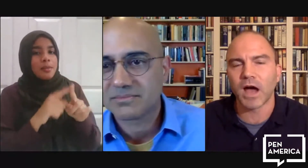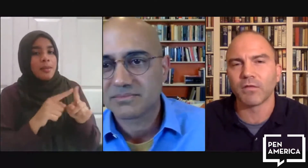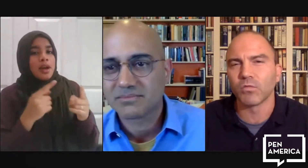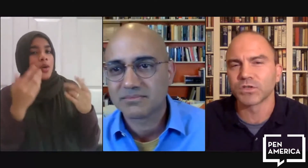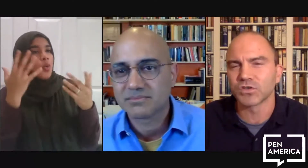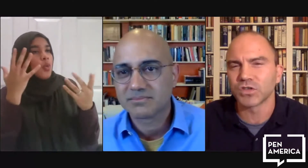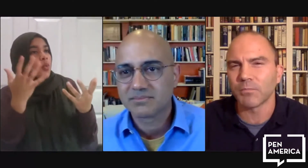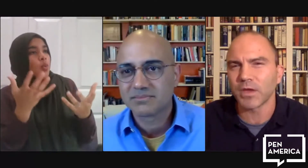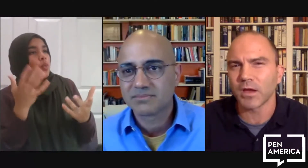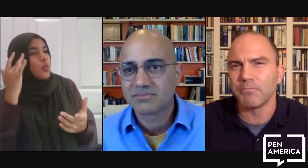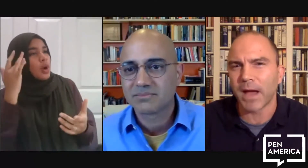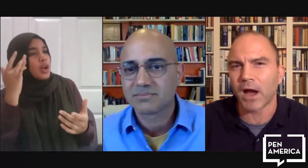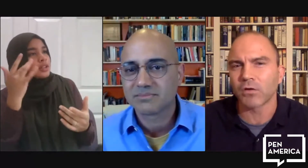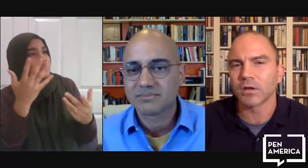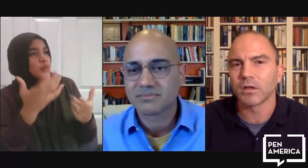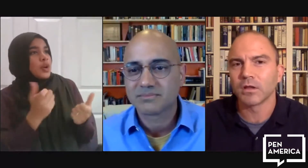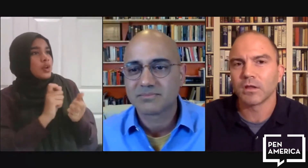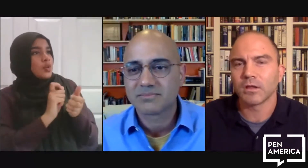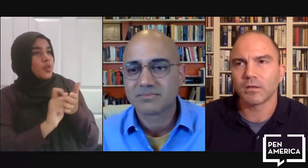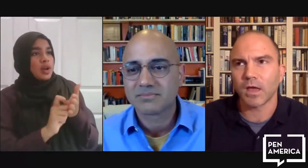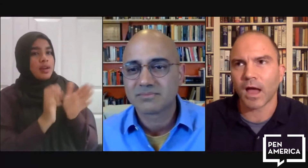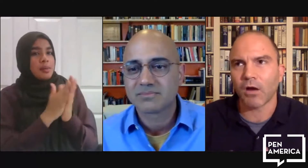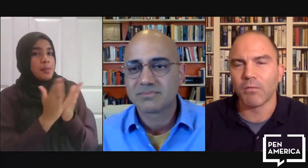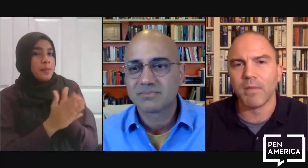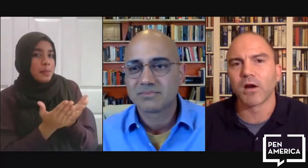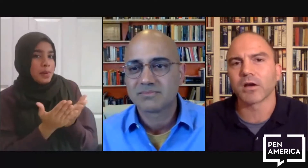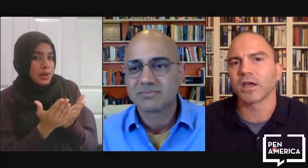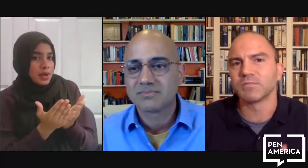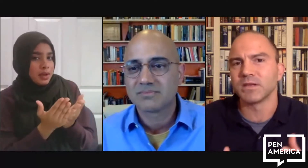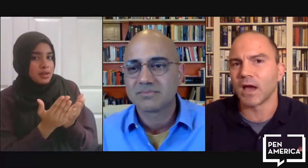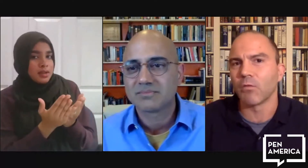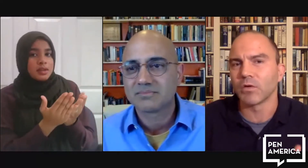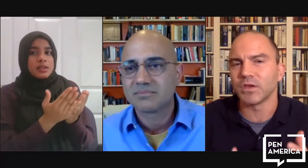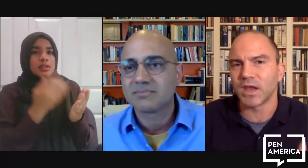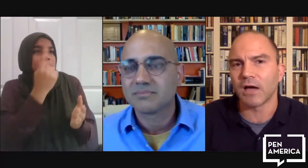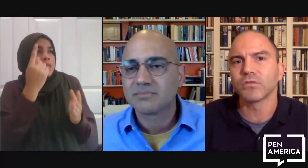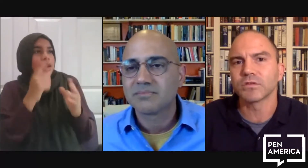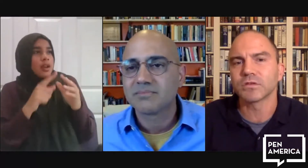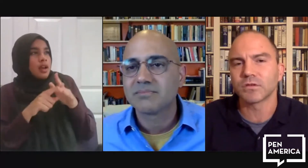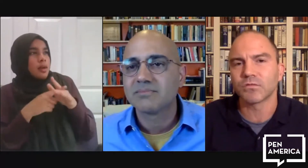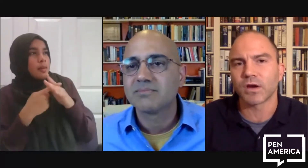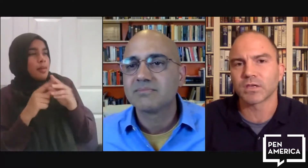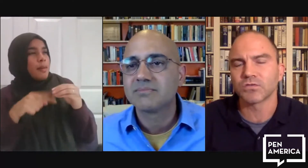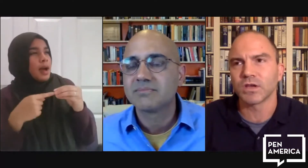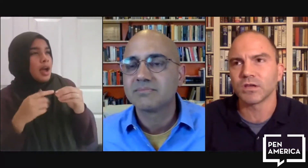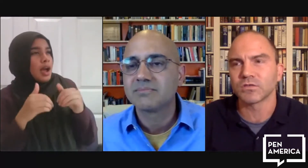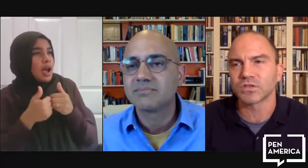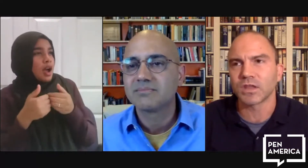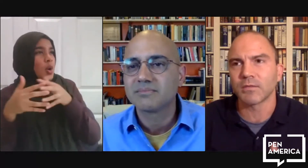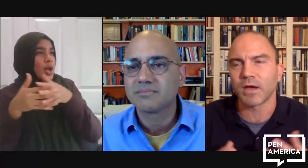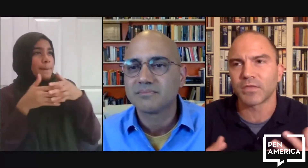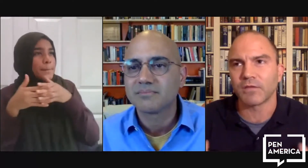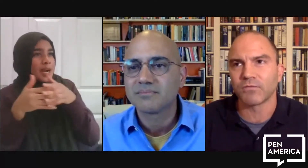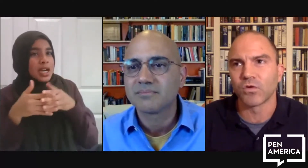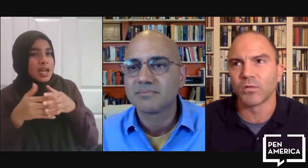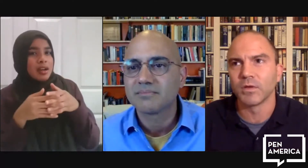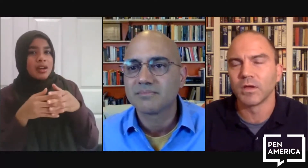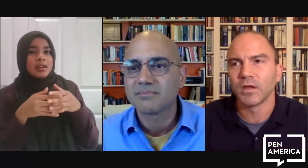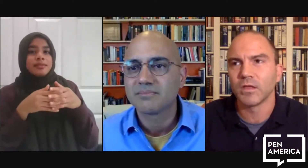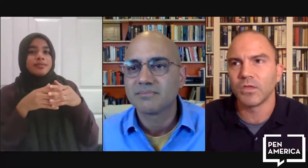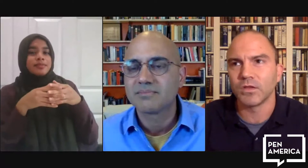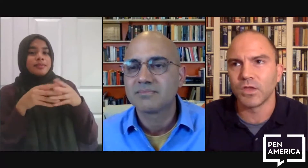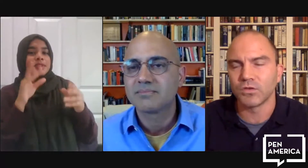of a novel? Was there something about how America has been dealt with in novels throughout history? Is there something about that